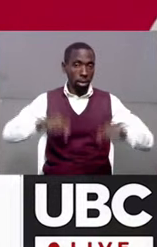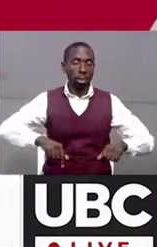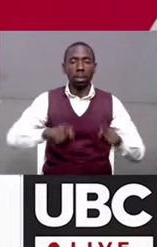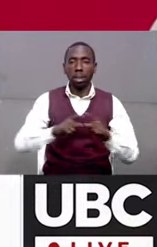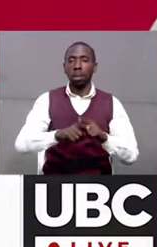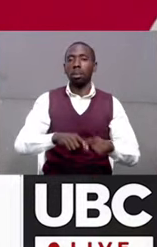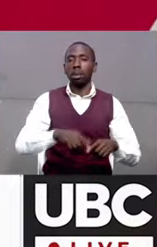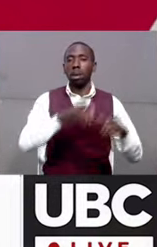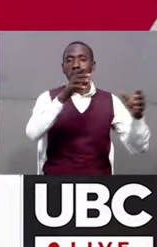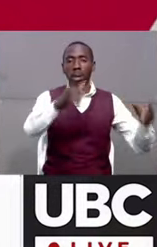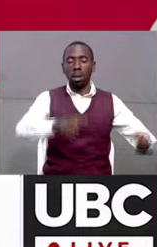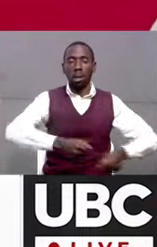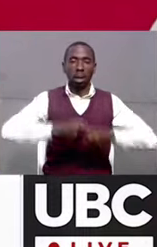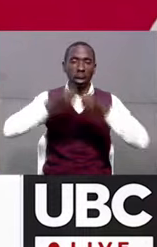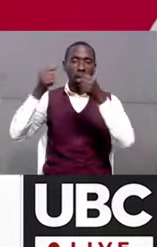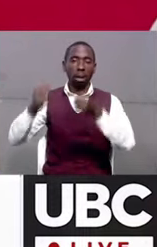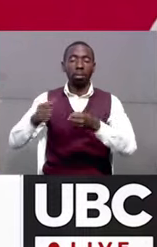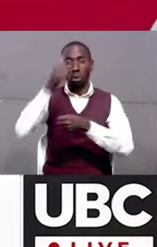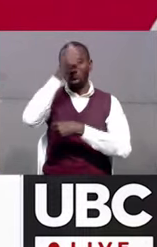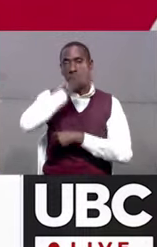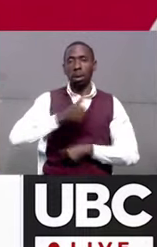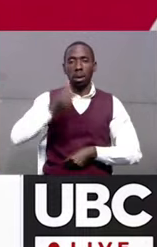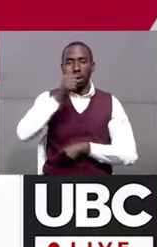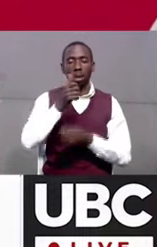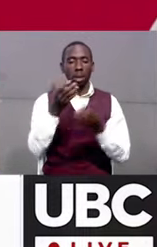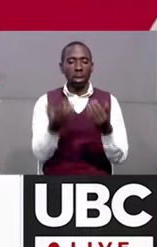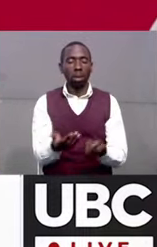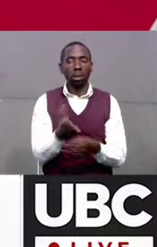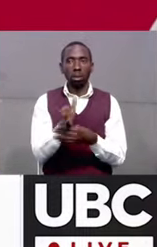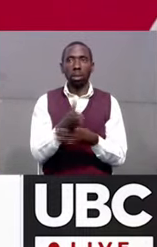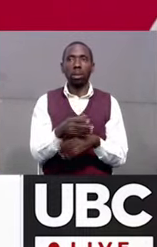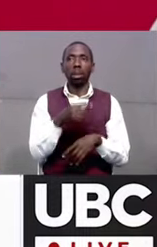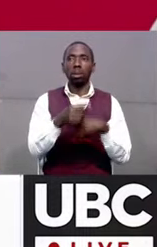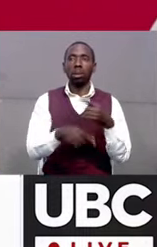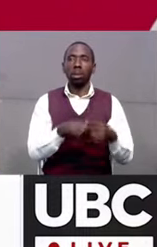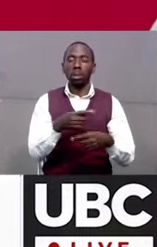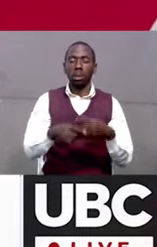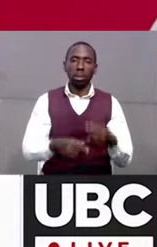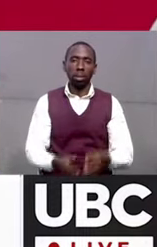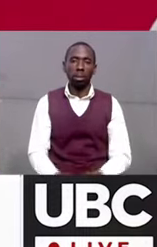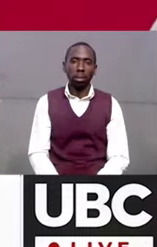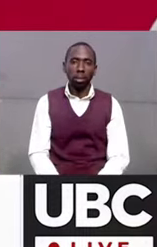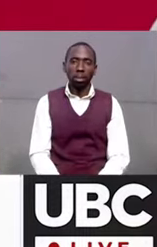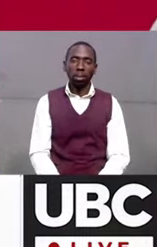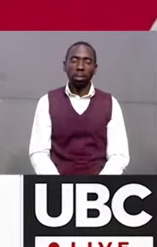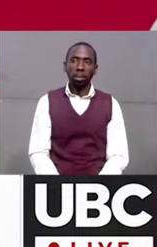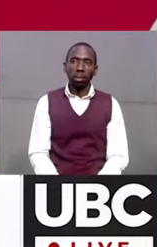AFCON. So maybe the minister can now continue from there.